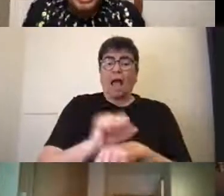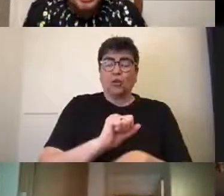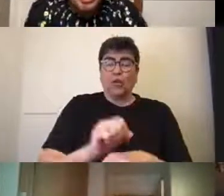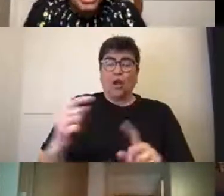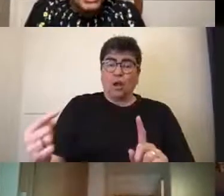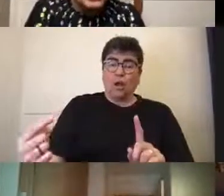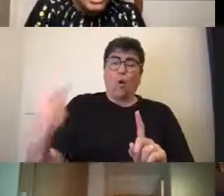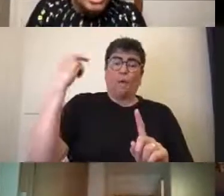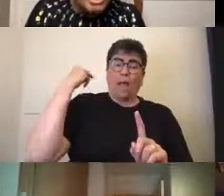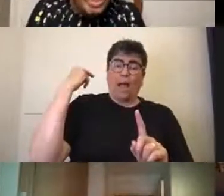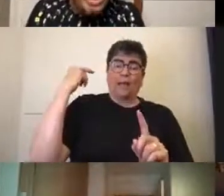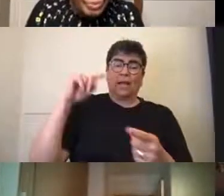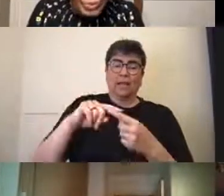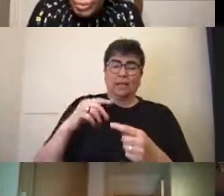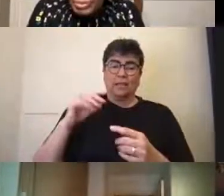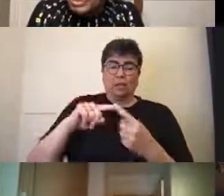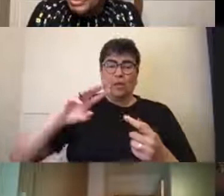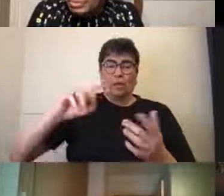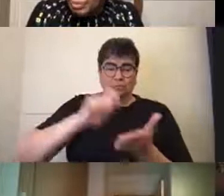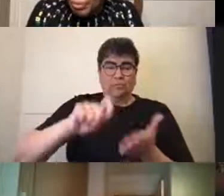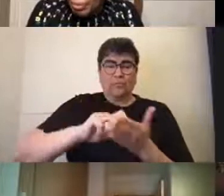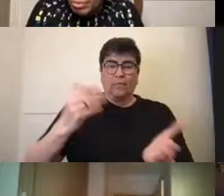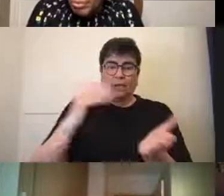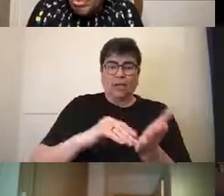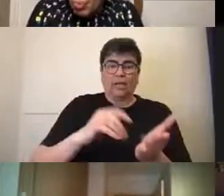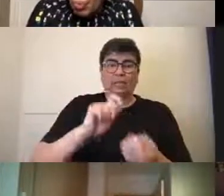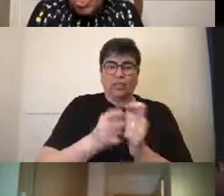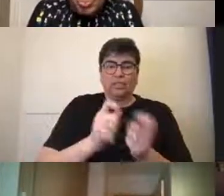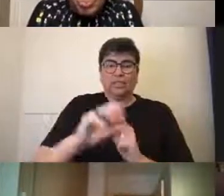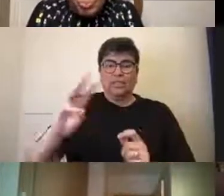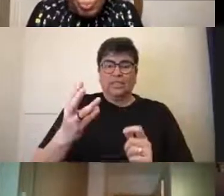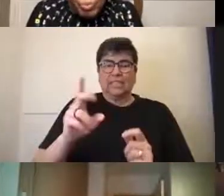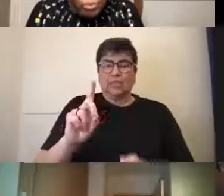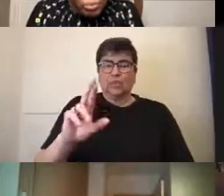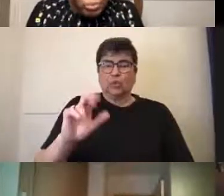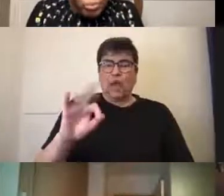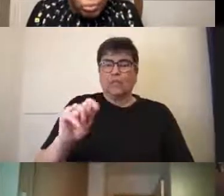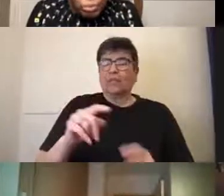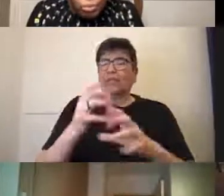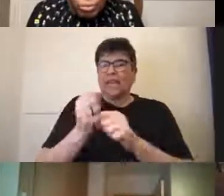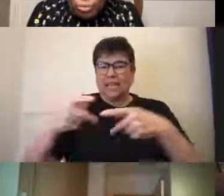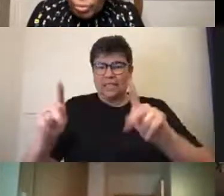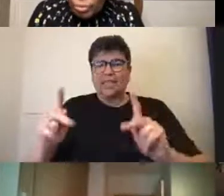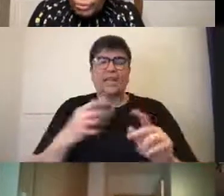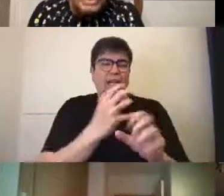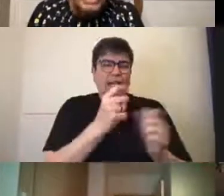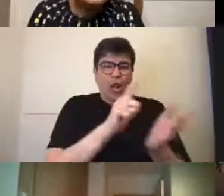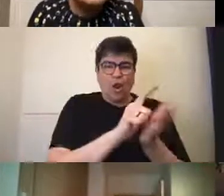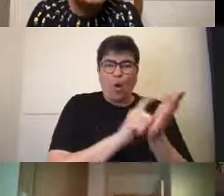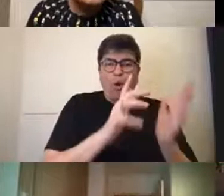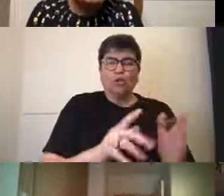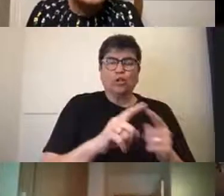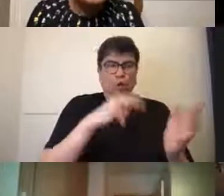back in fourth and fifth and sixth drafts, getting consent, getting lawyers to look at something, that's a completely different